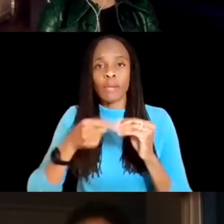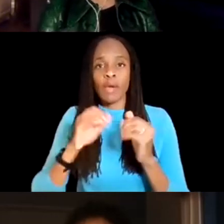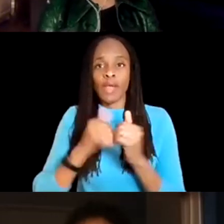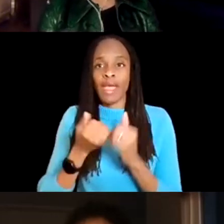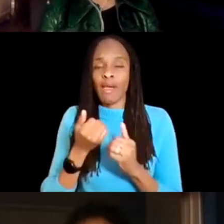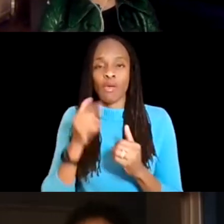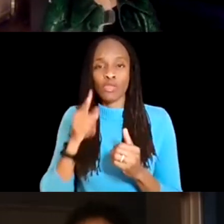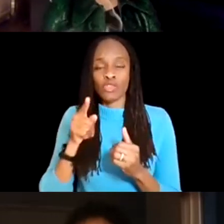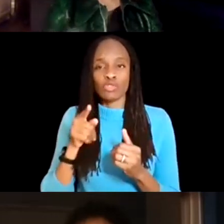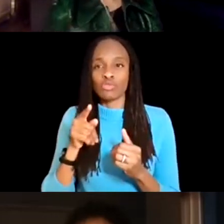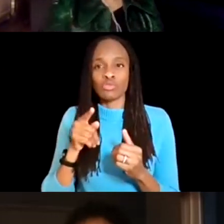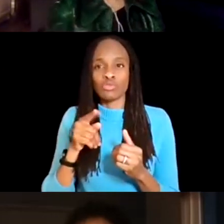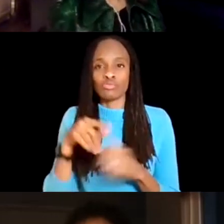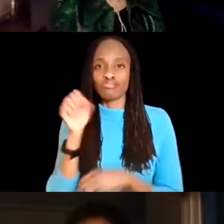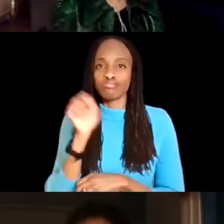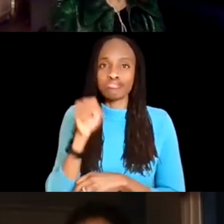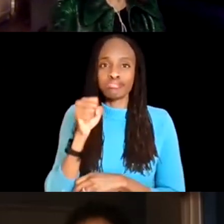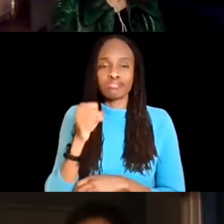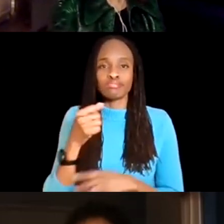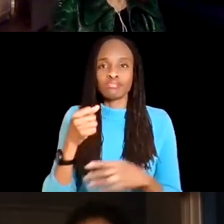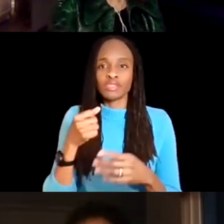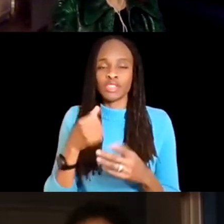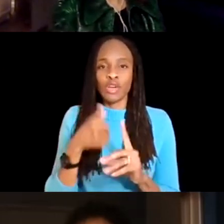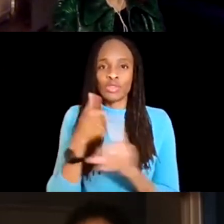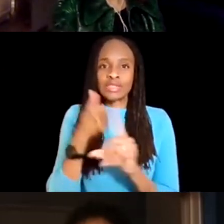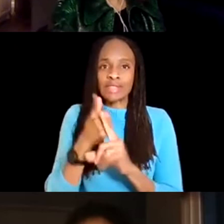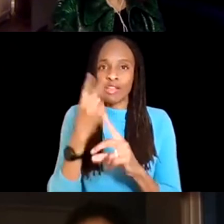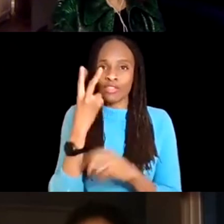no again and again, as so many filmmakers do?